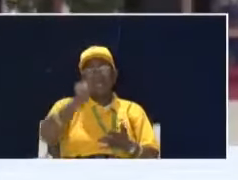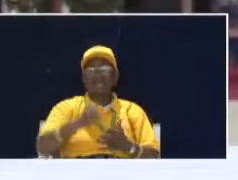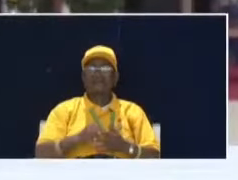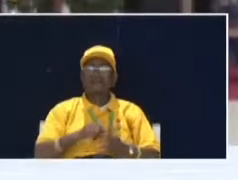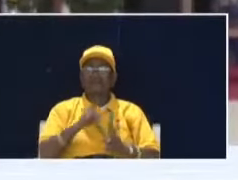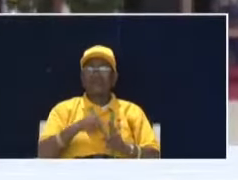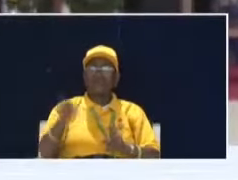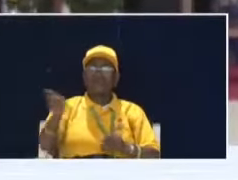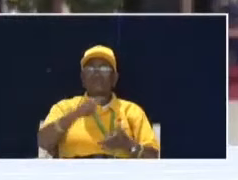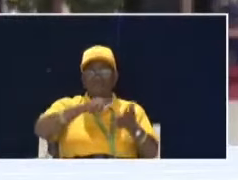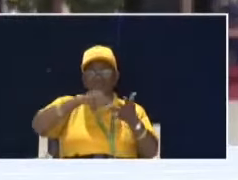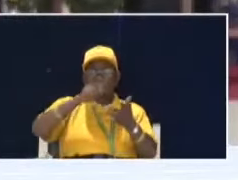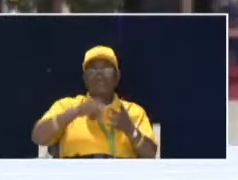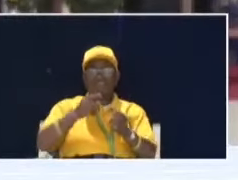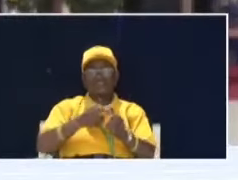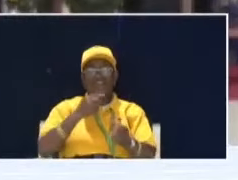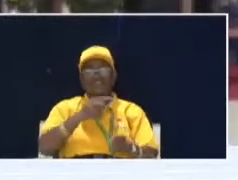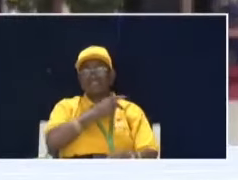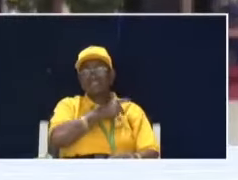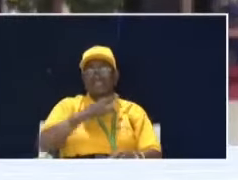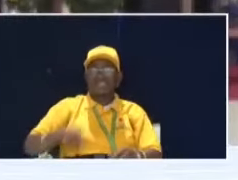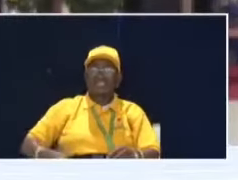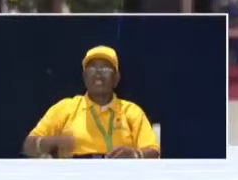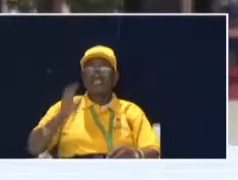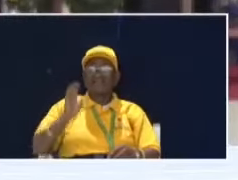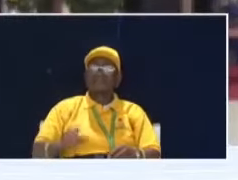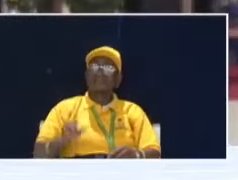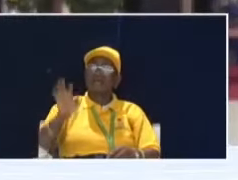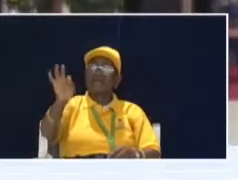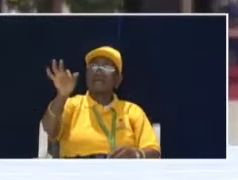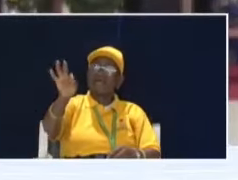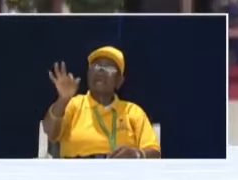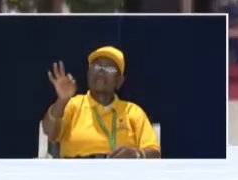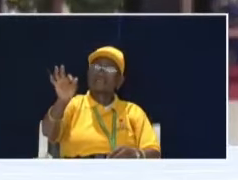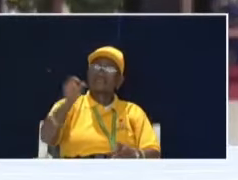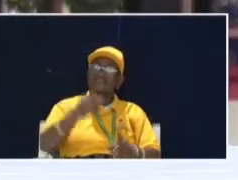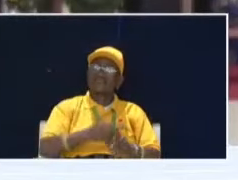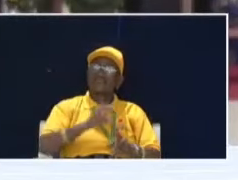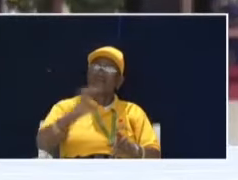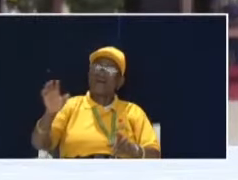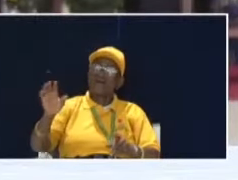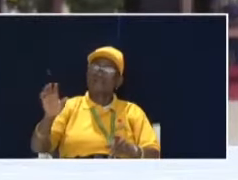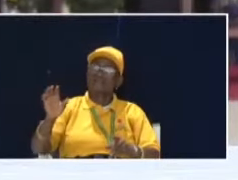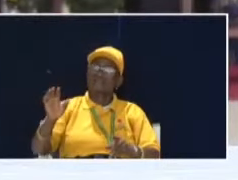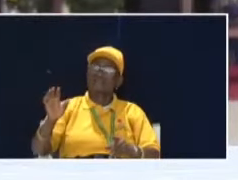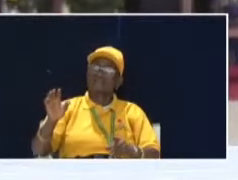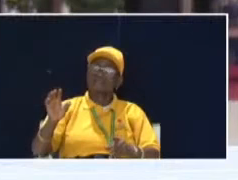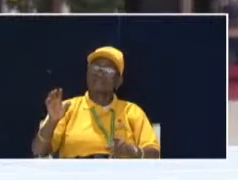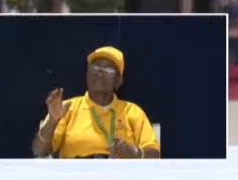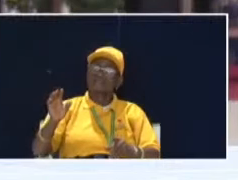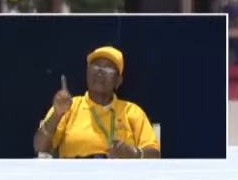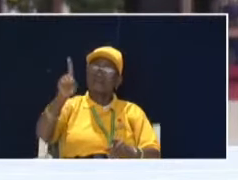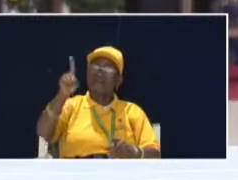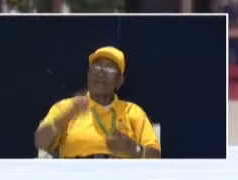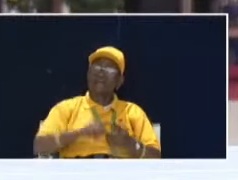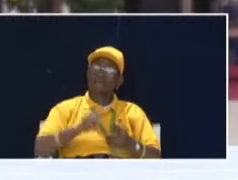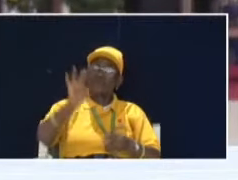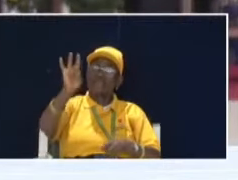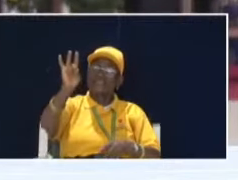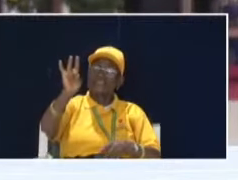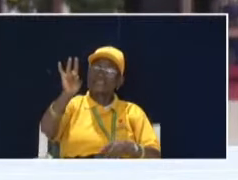When you read 1 Kings chapter 19 from verse 1 to 8, 1 Kings 19 from verse 1 to